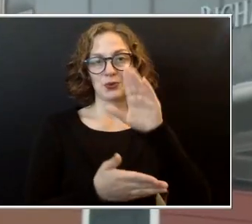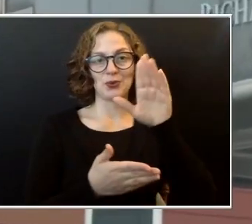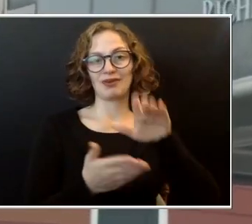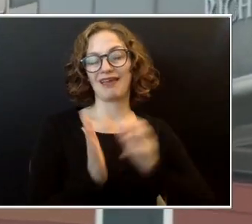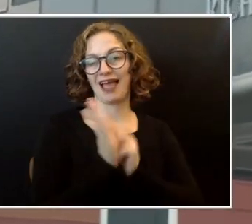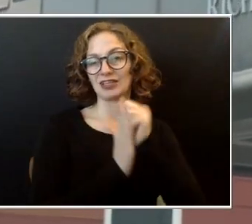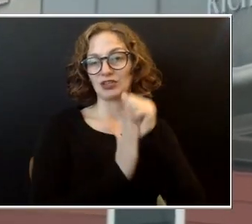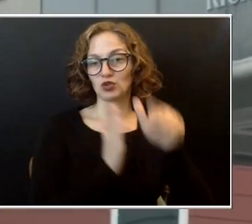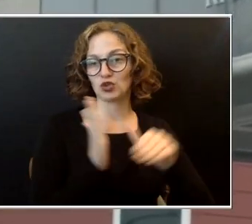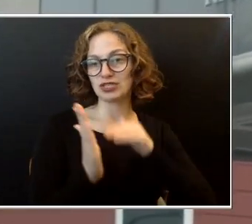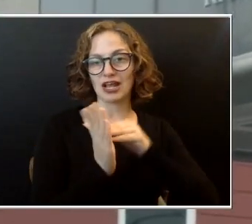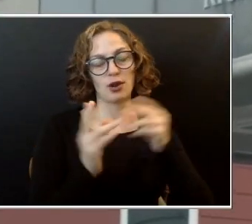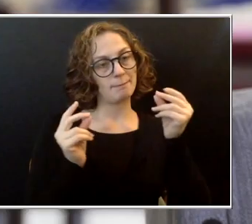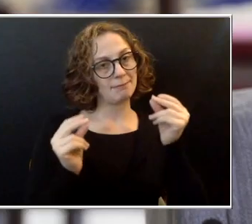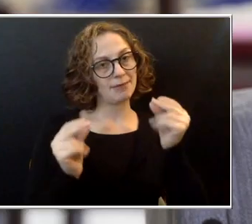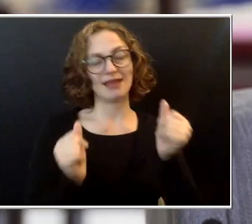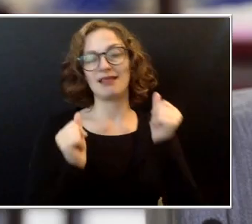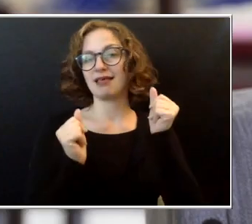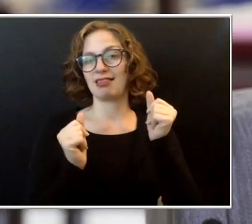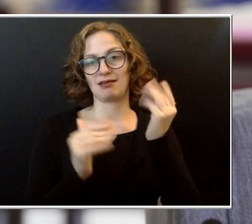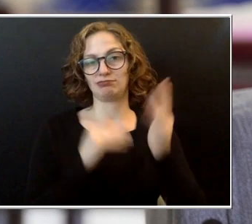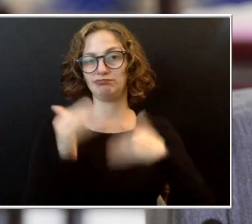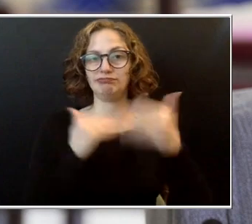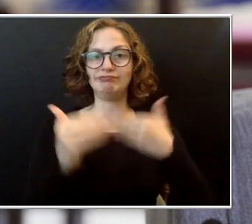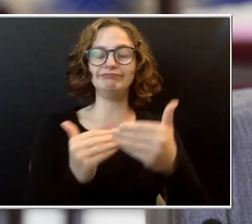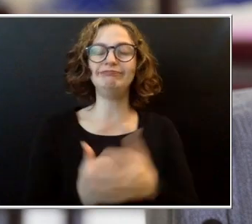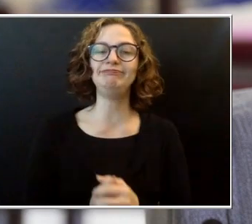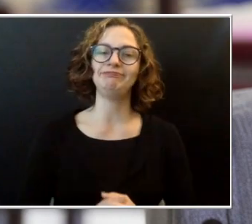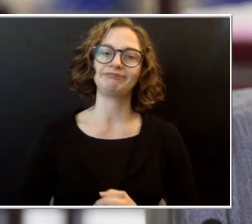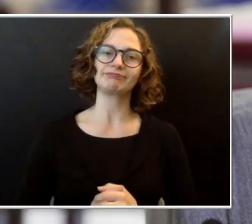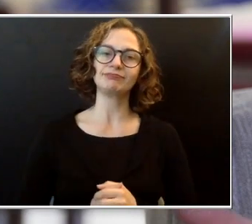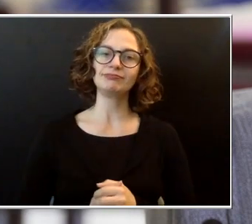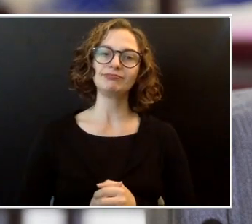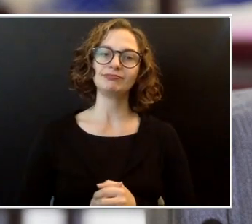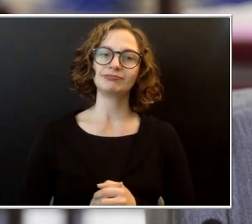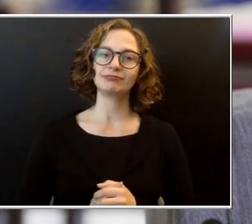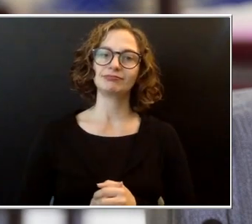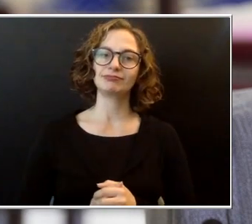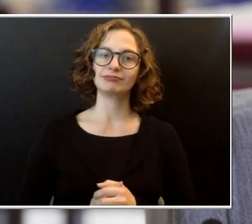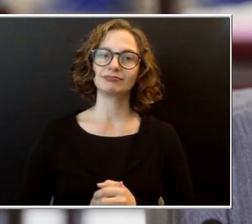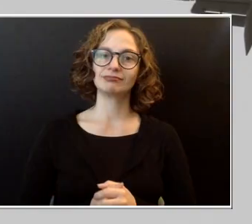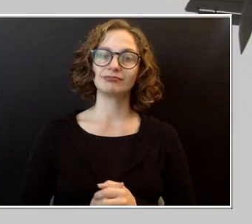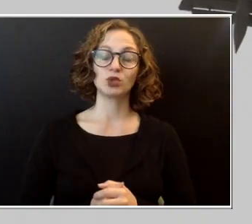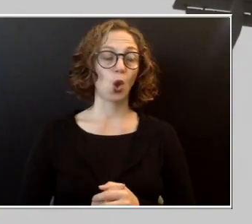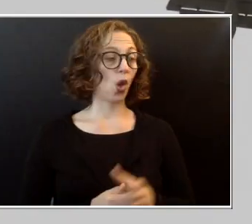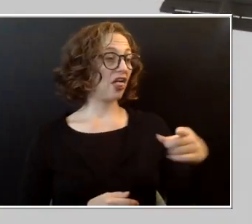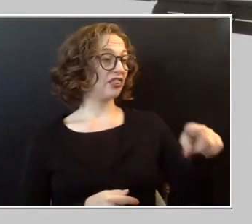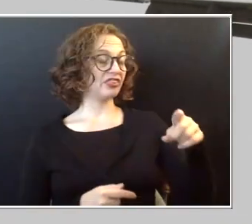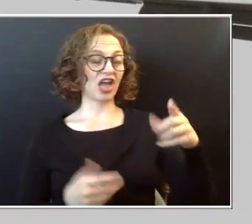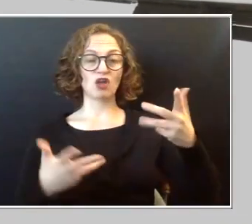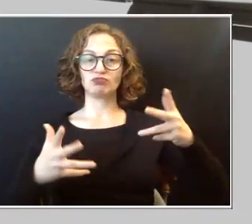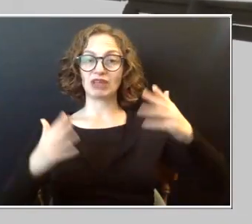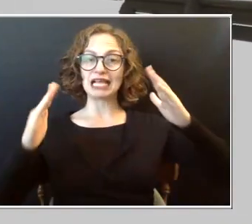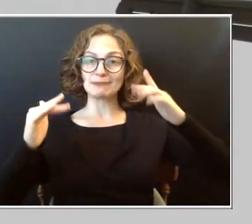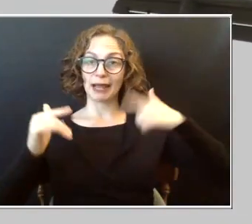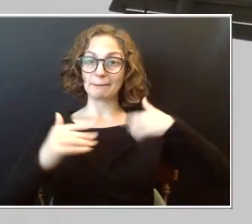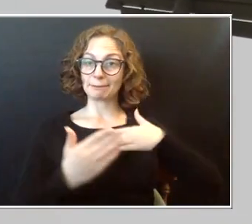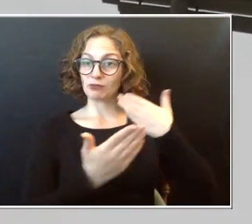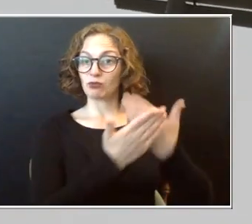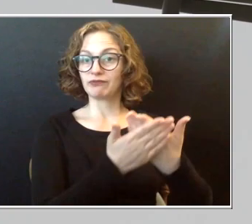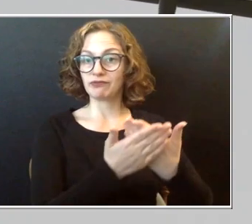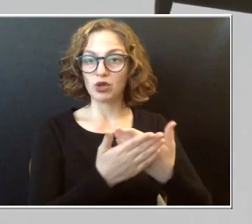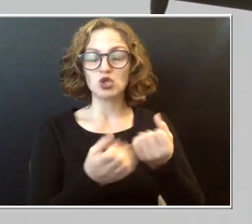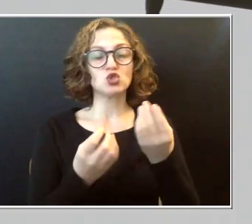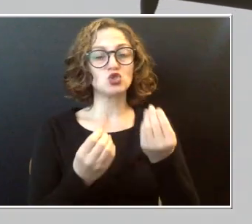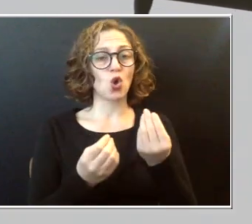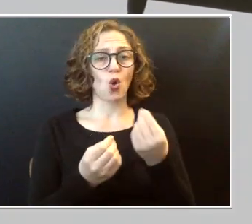there, things happened quickly. They knew that I was on my way, and so they saw me like 2 days after I landed.